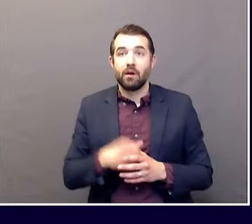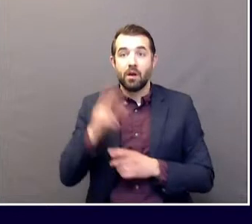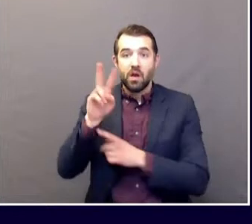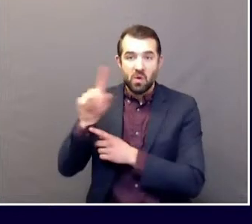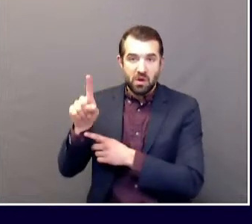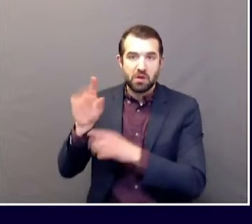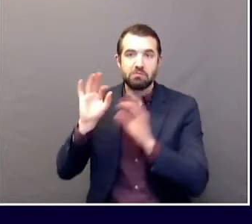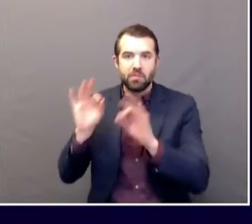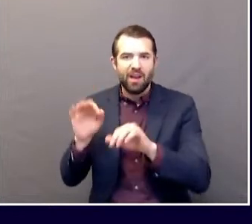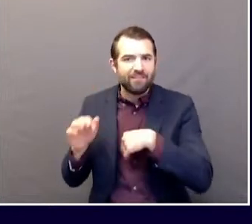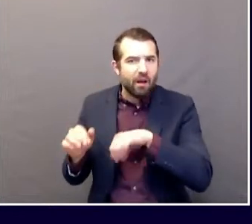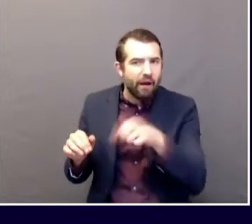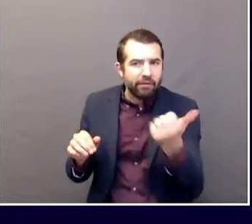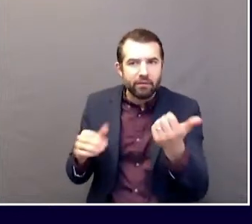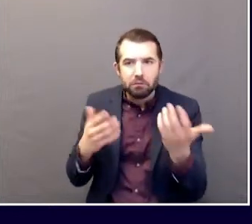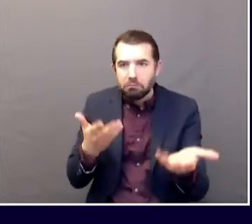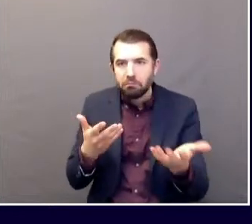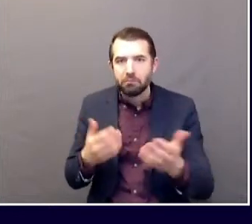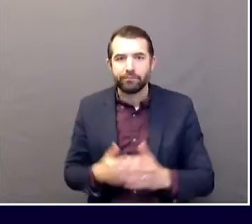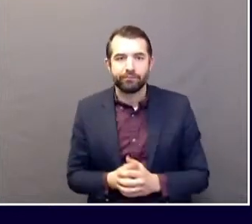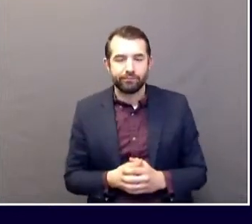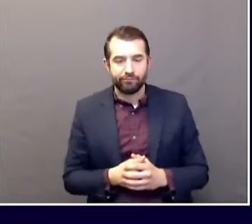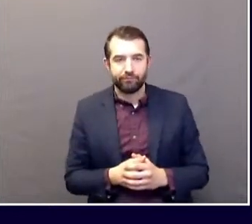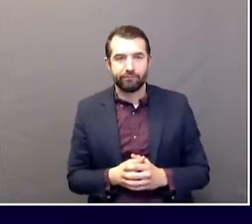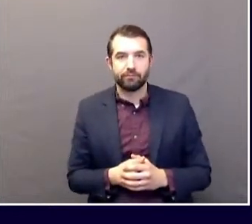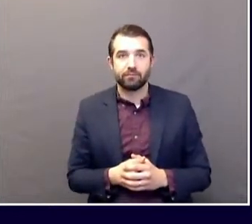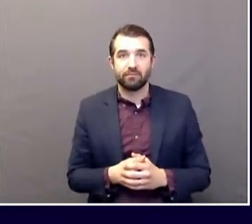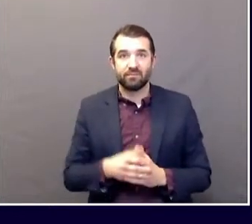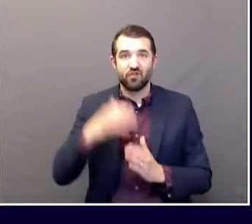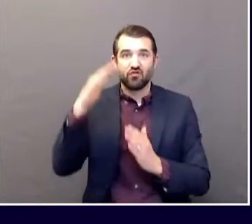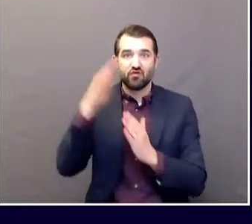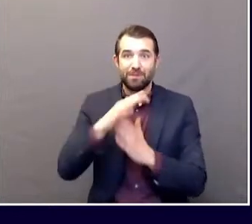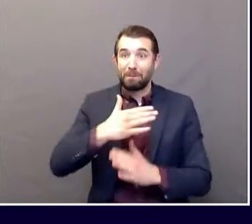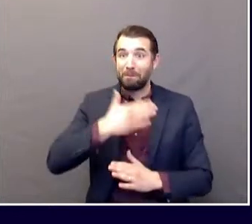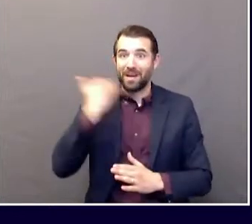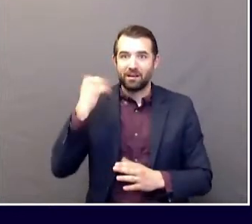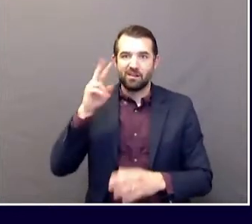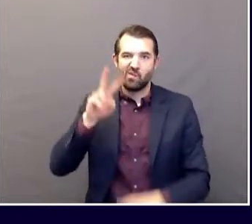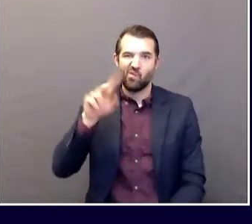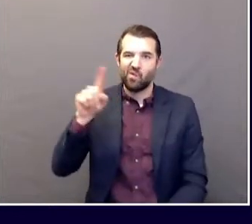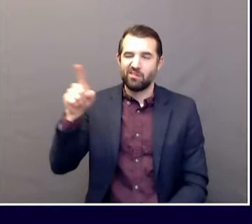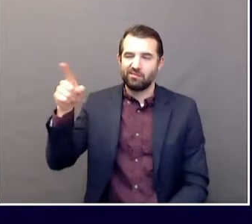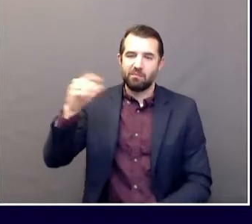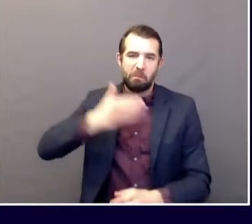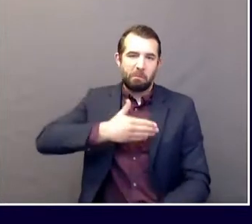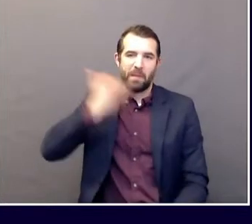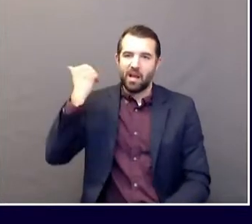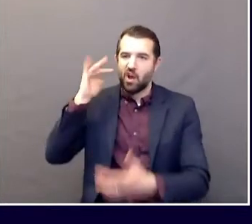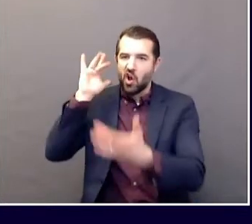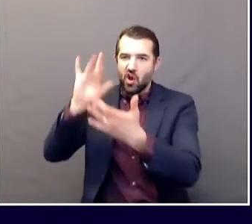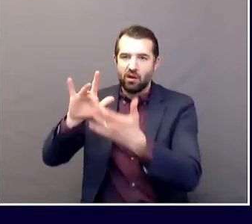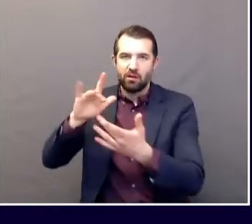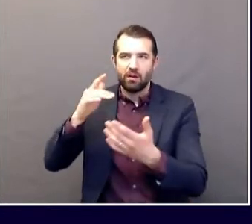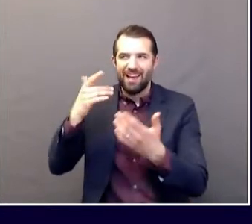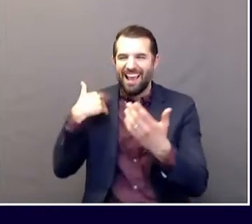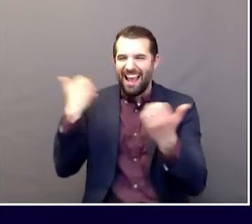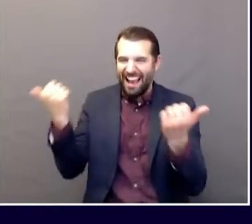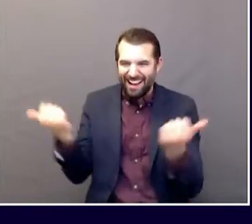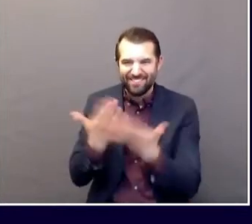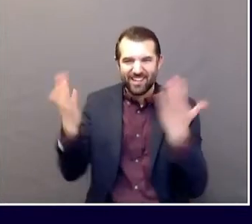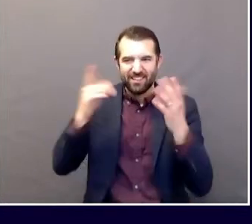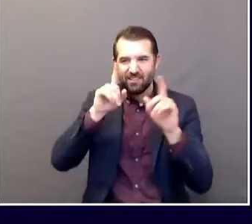go? That's really the best place, I think, for the vast majority of questions that folks would have.